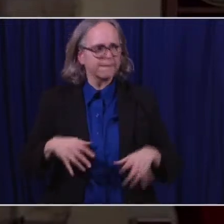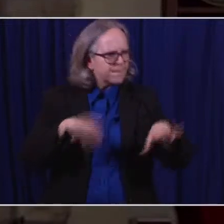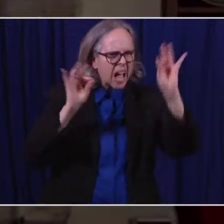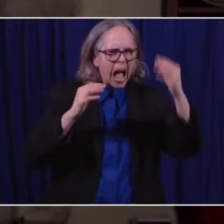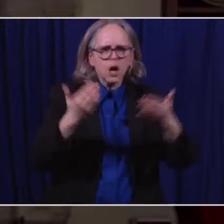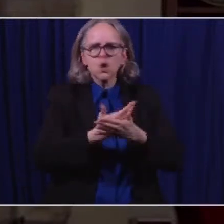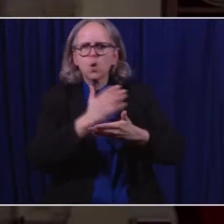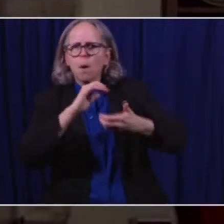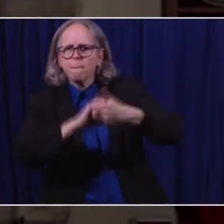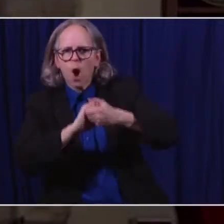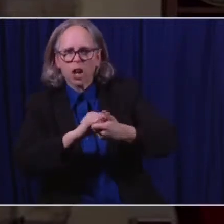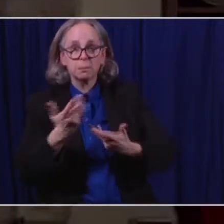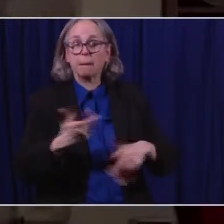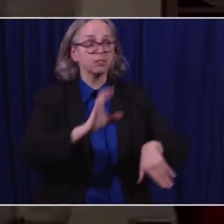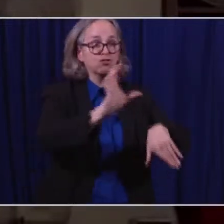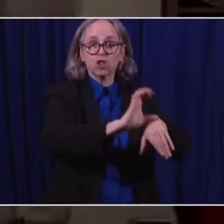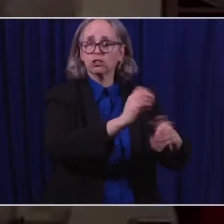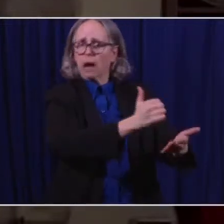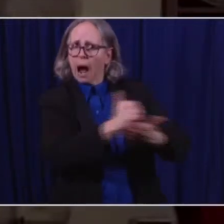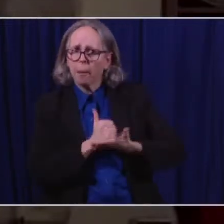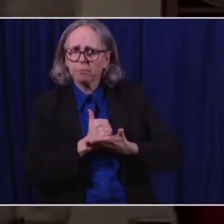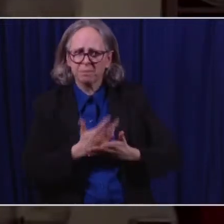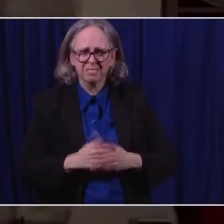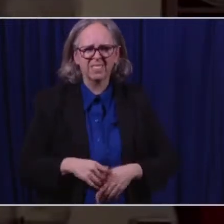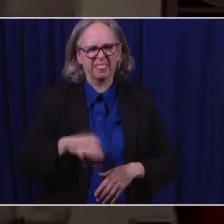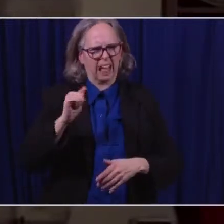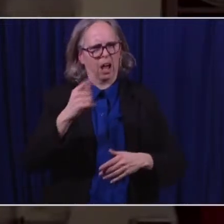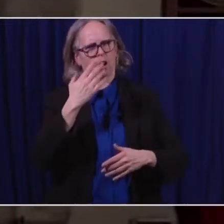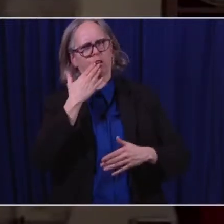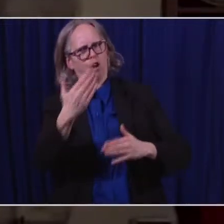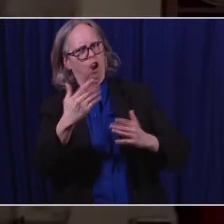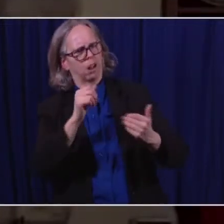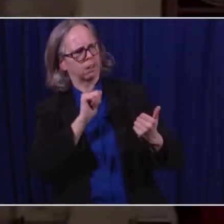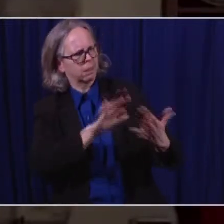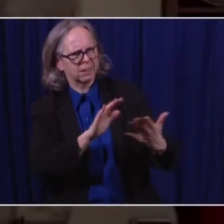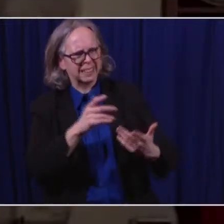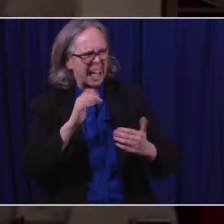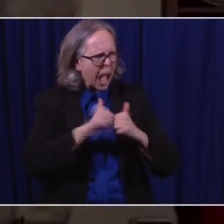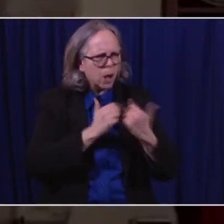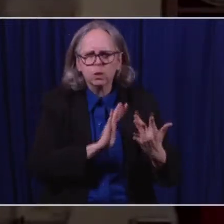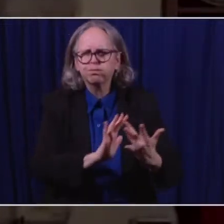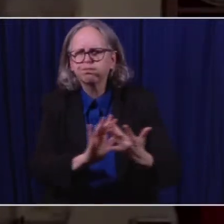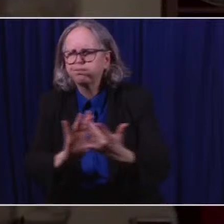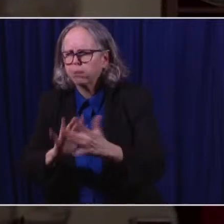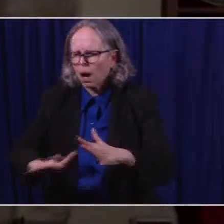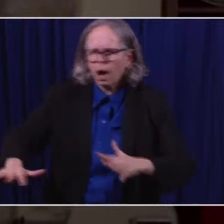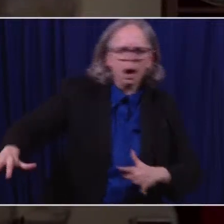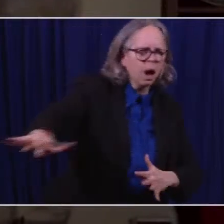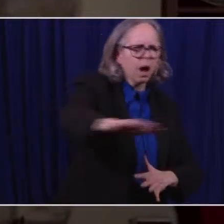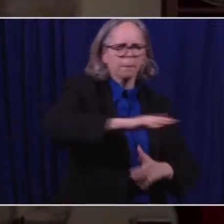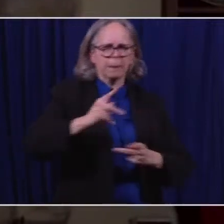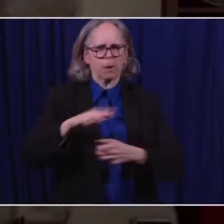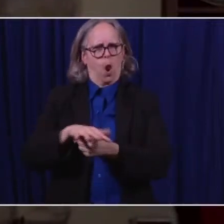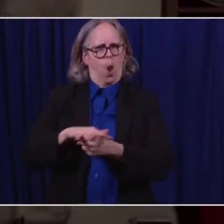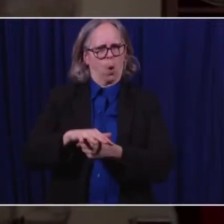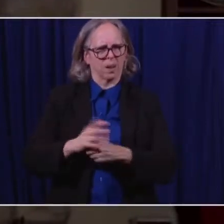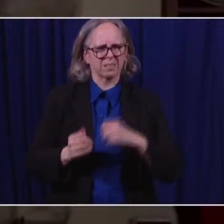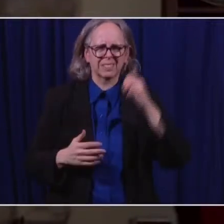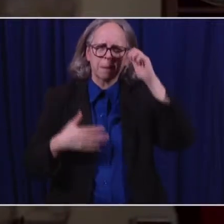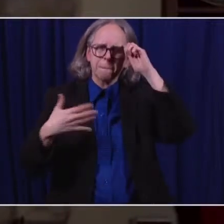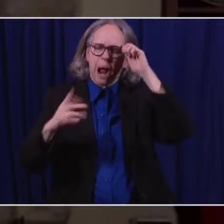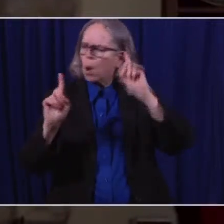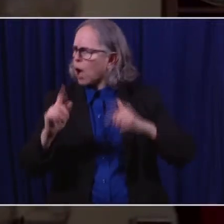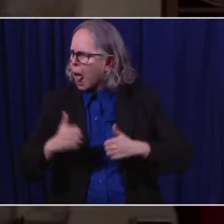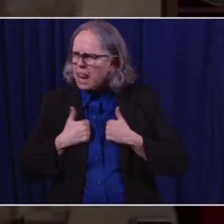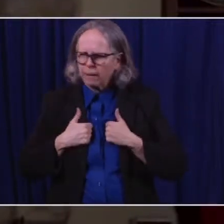another way to reach out and make sure that we're covering everyone in the state of Ohio, and that no matter where you live, no